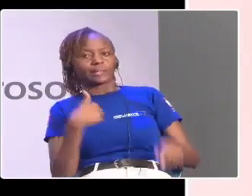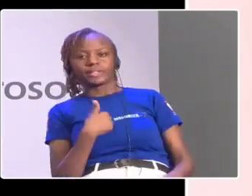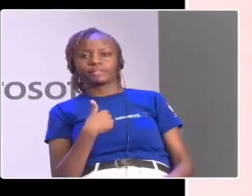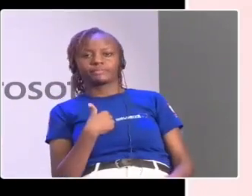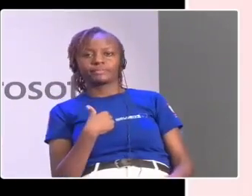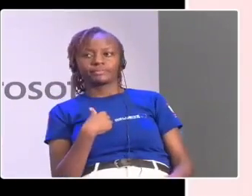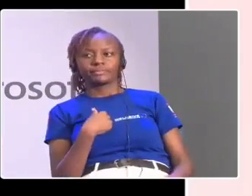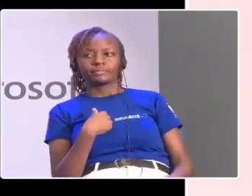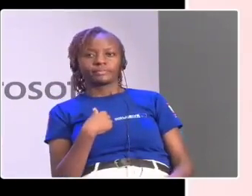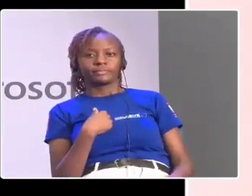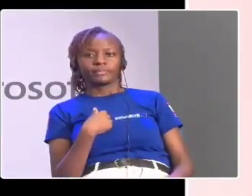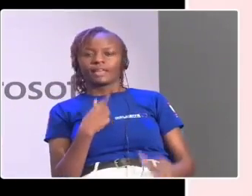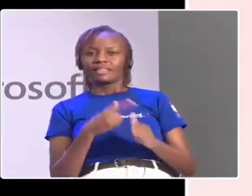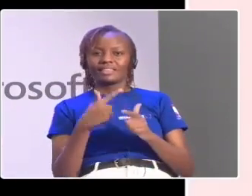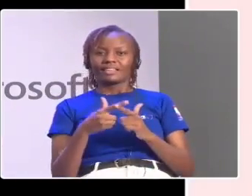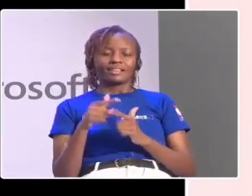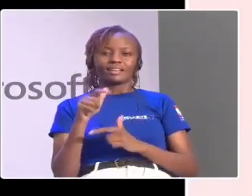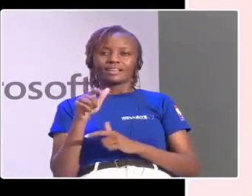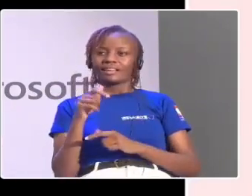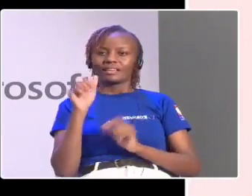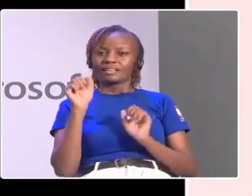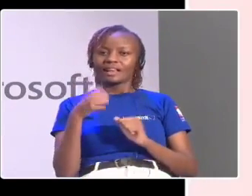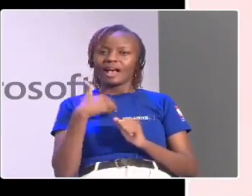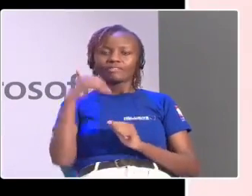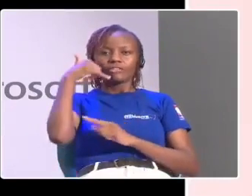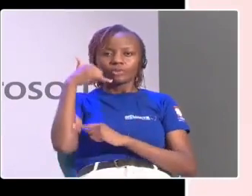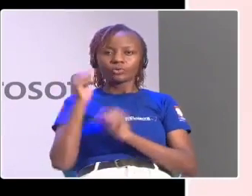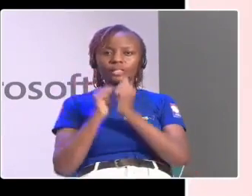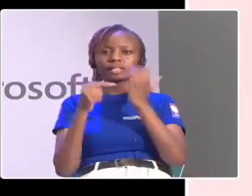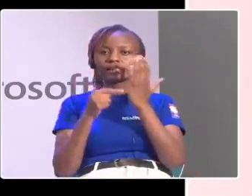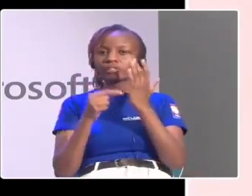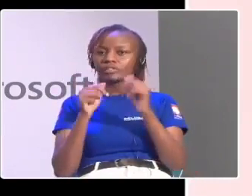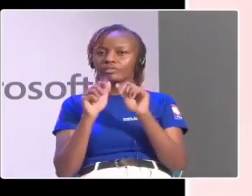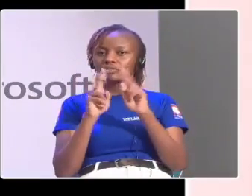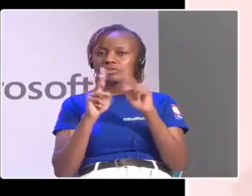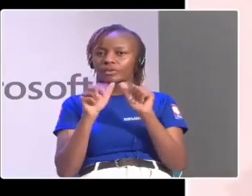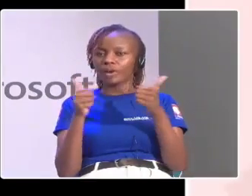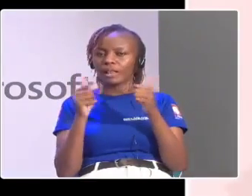white guy from California, these technologies work really, really well. But if you're a person with